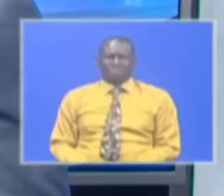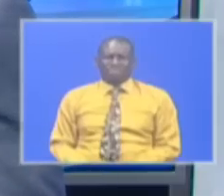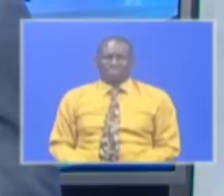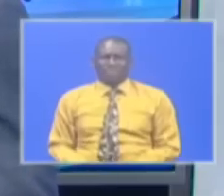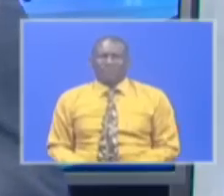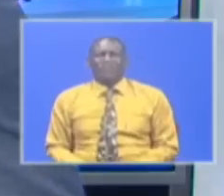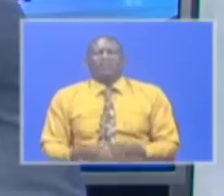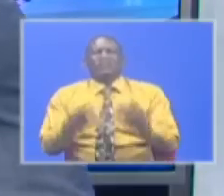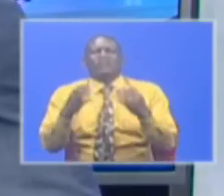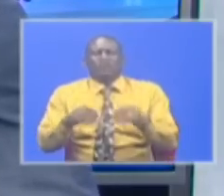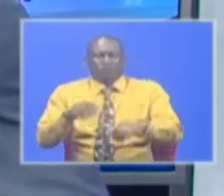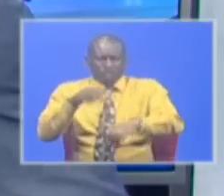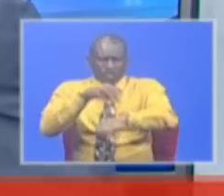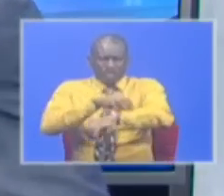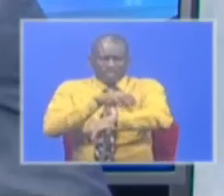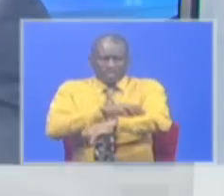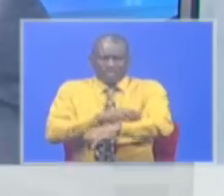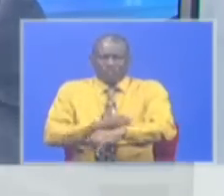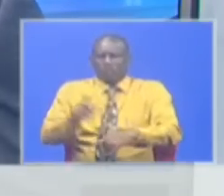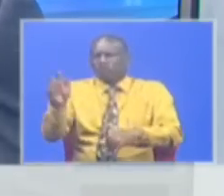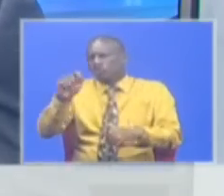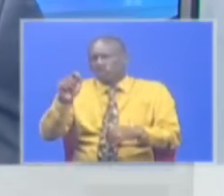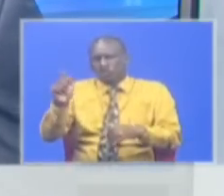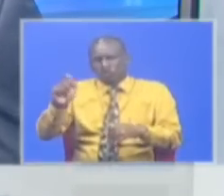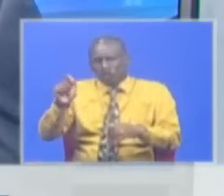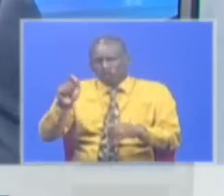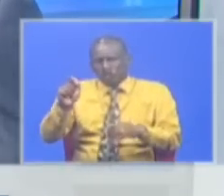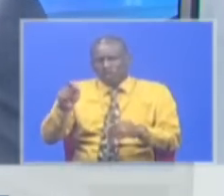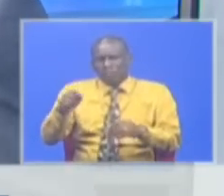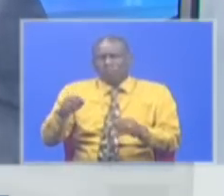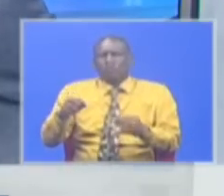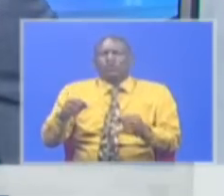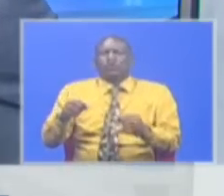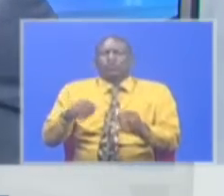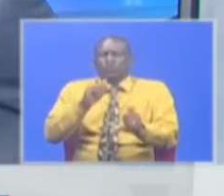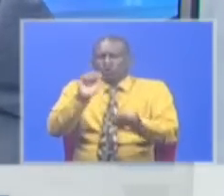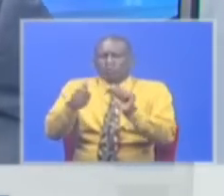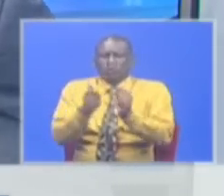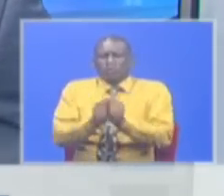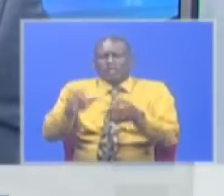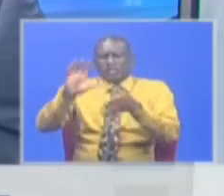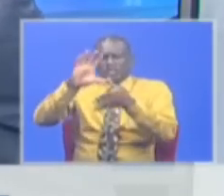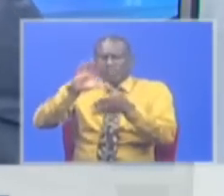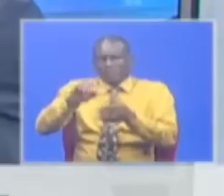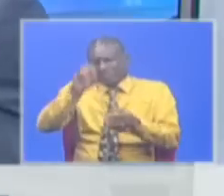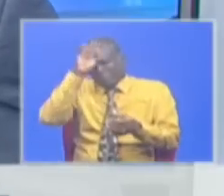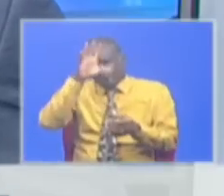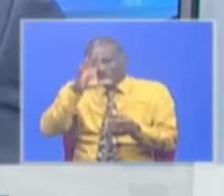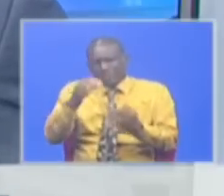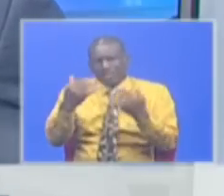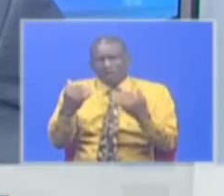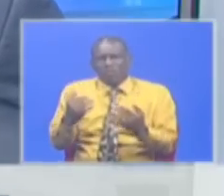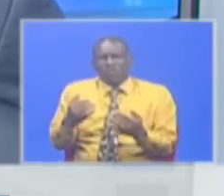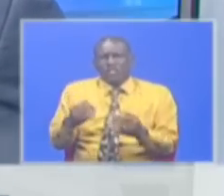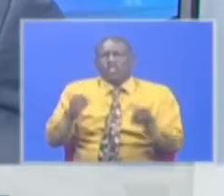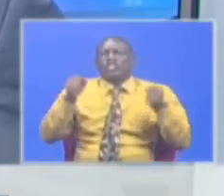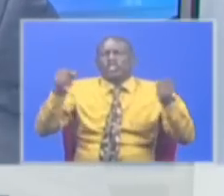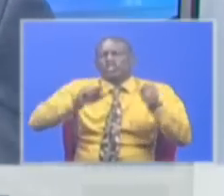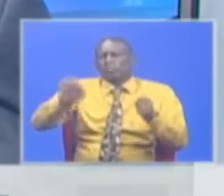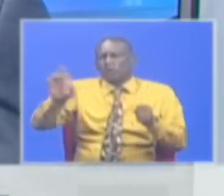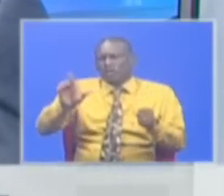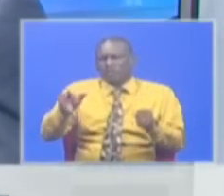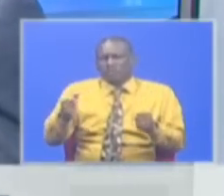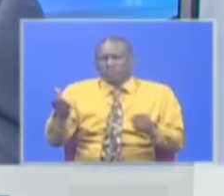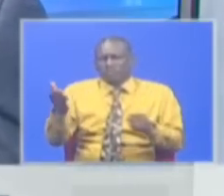And injury-ravaged Tottenham Hotspurs host German surprise package RB Leipzig in the Champions League last